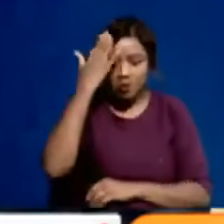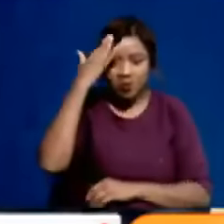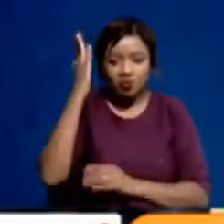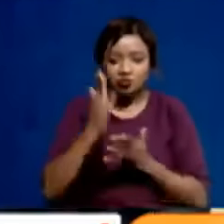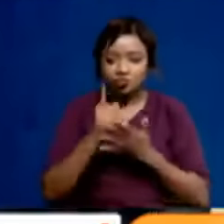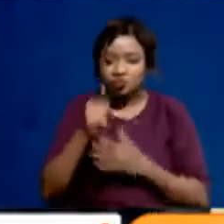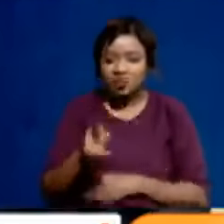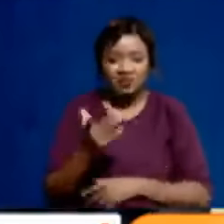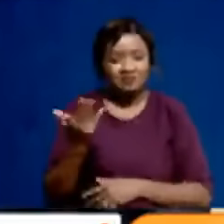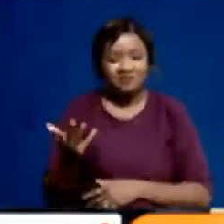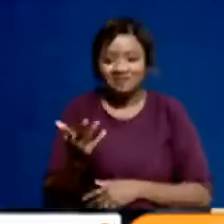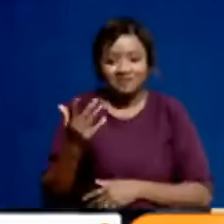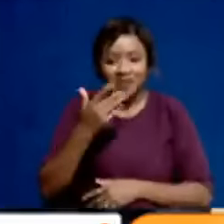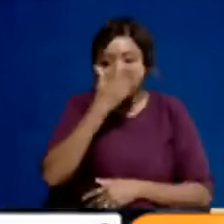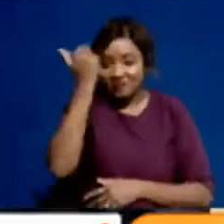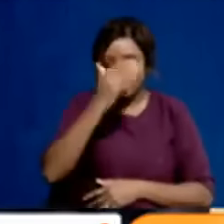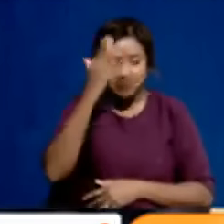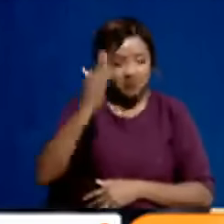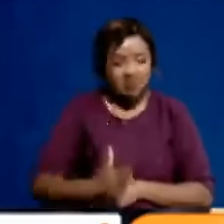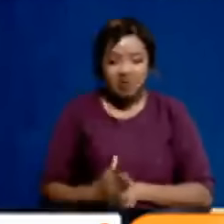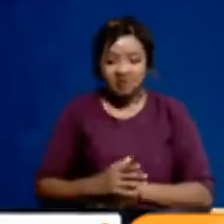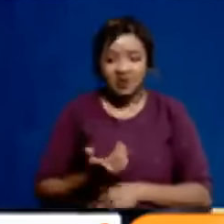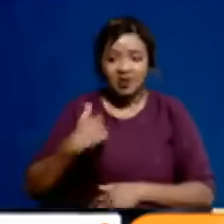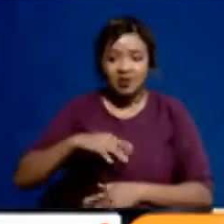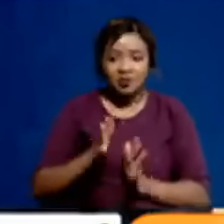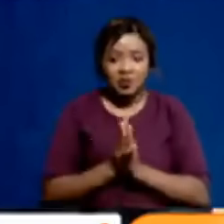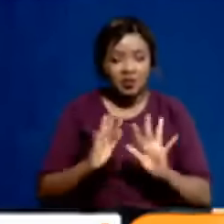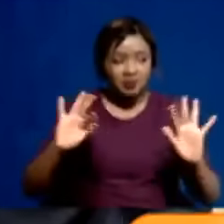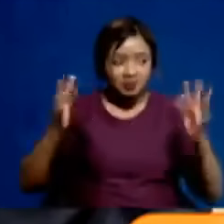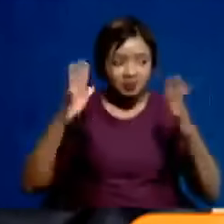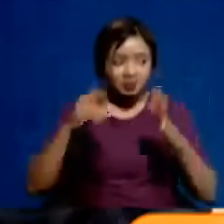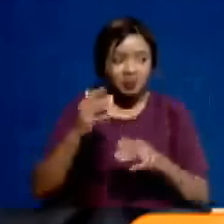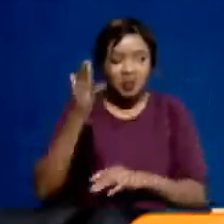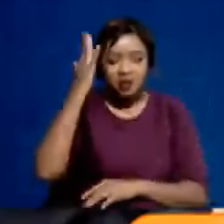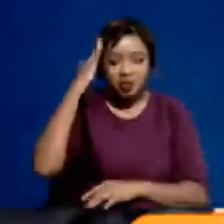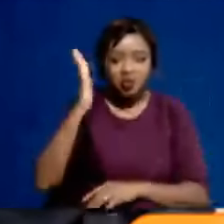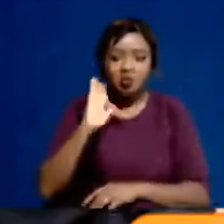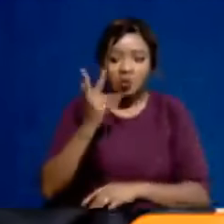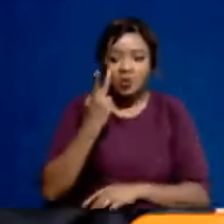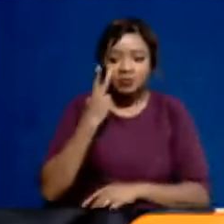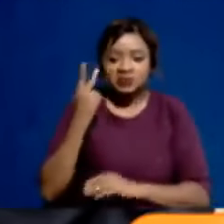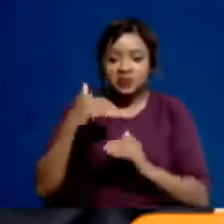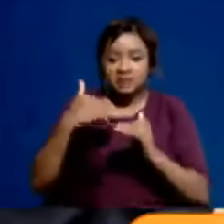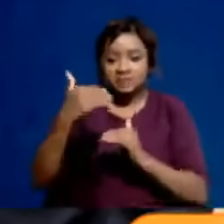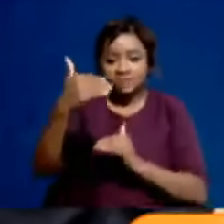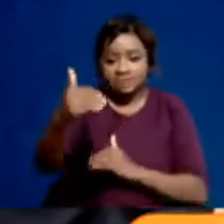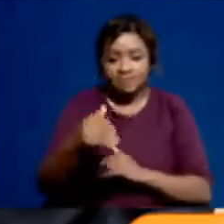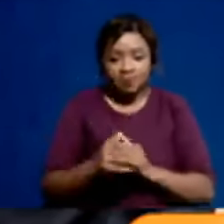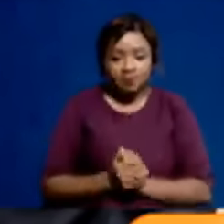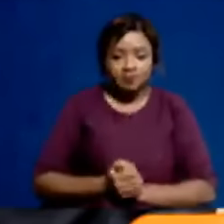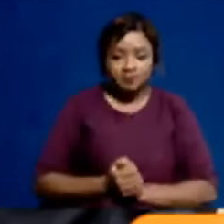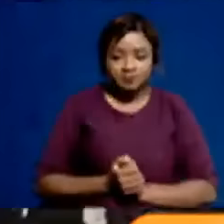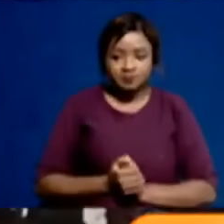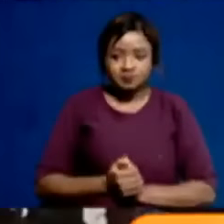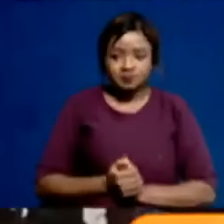truly leave our memories, and we rejoice that we will see them as we follow them to live with